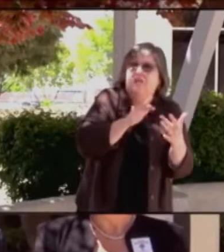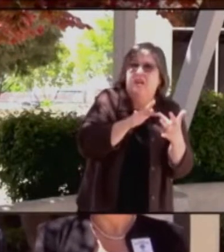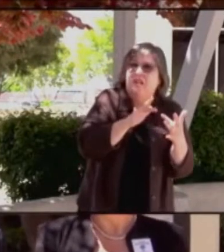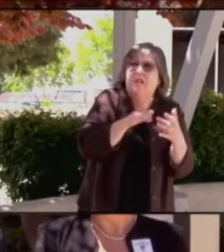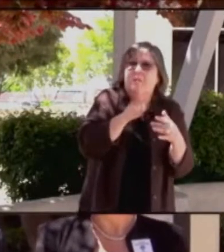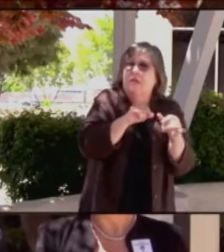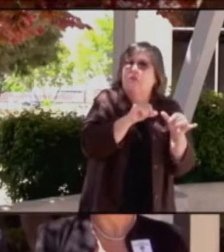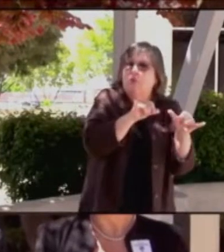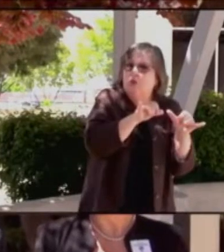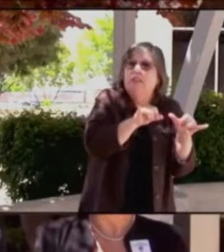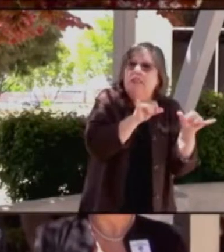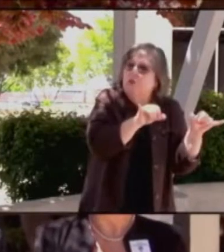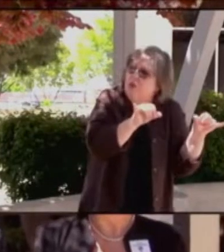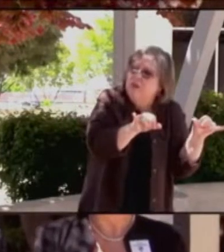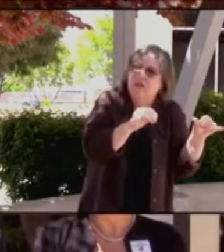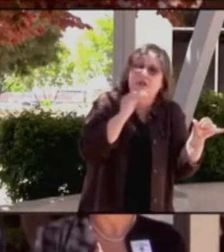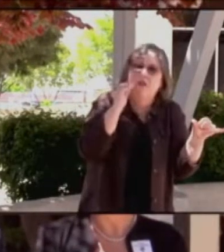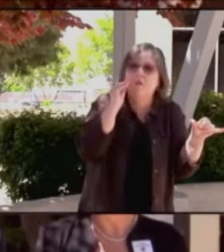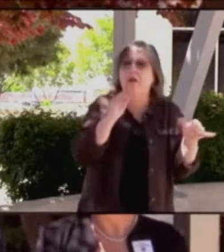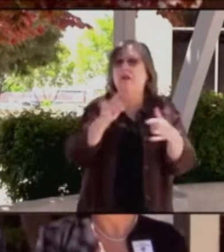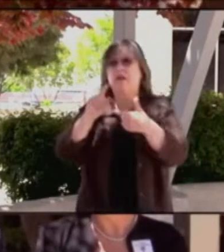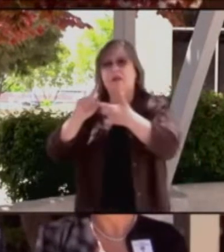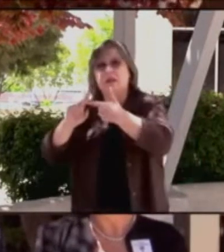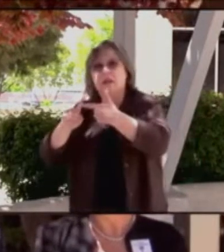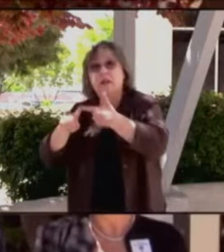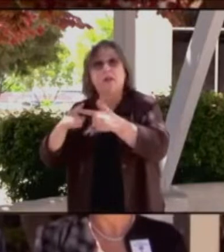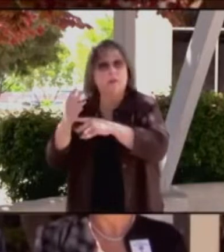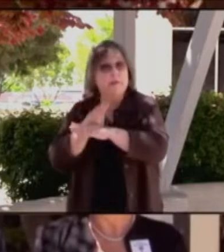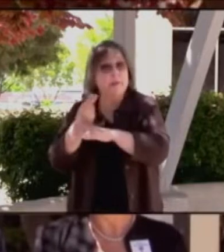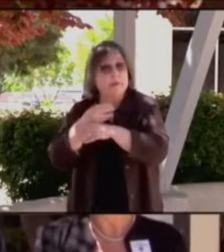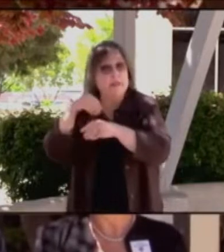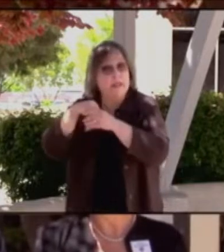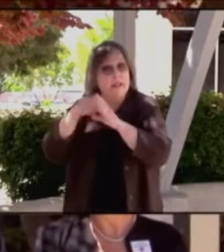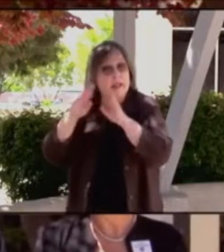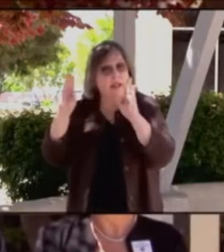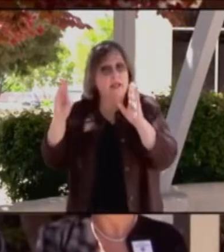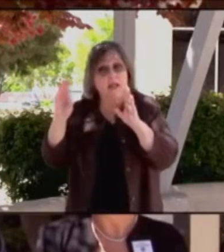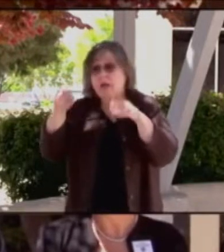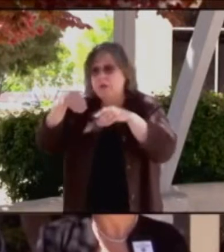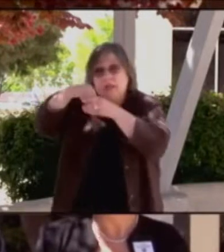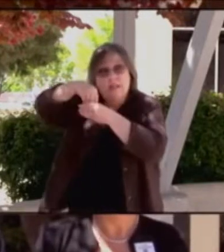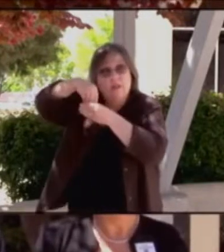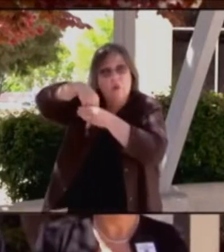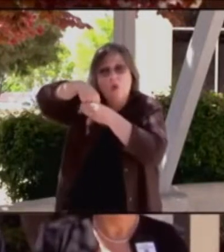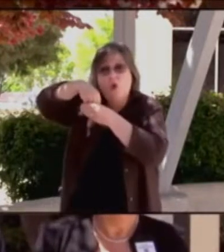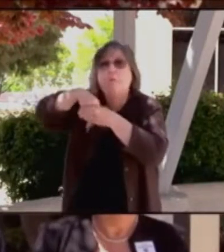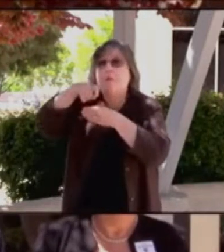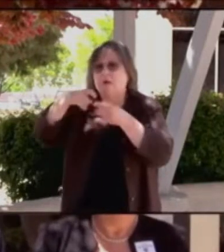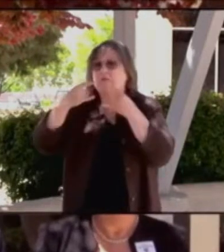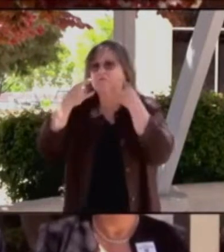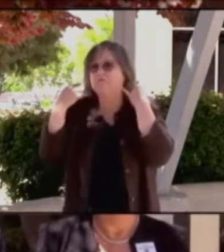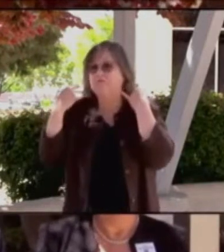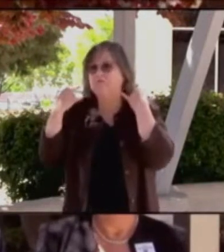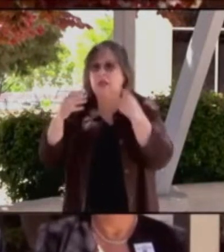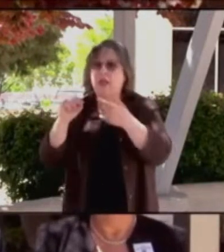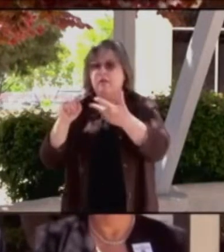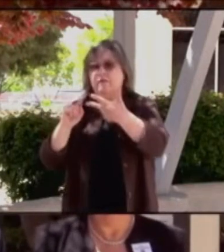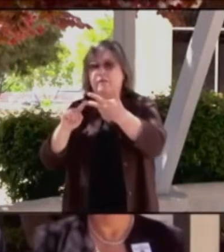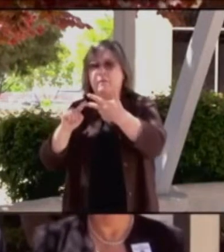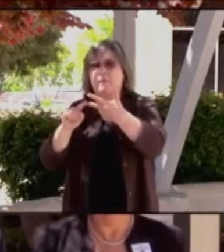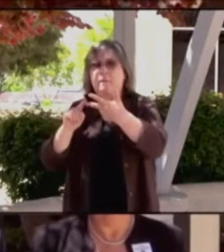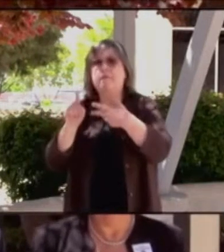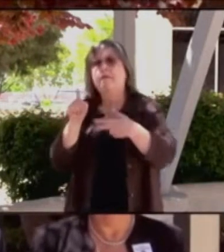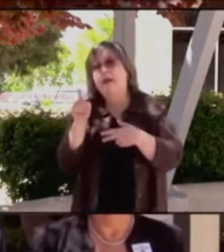coverings indoors as required by the state. And third, all businesses and governmental entities must determine the